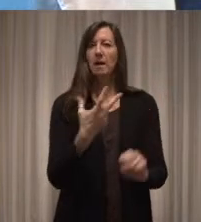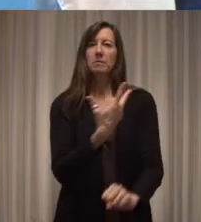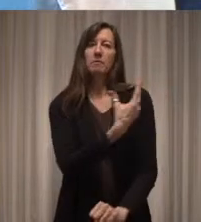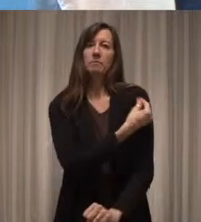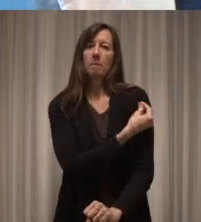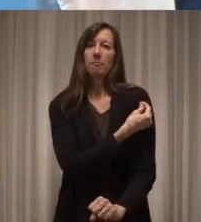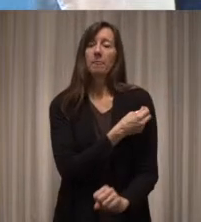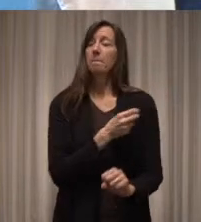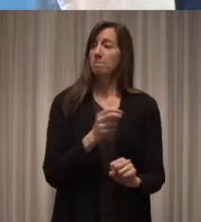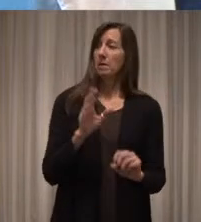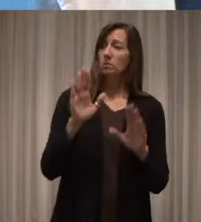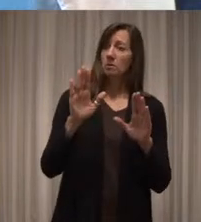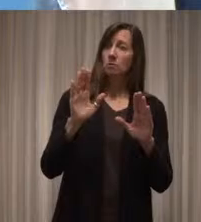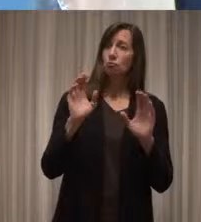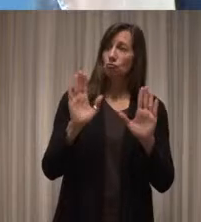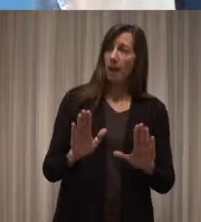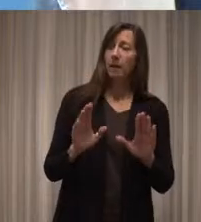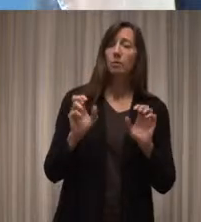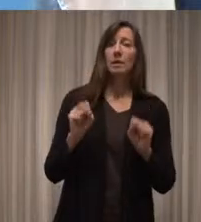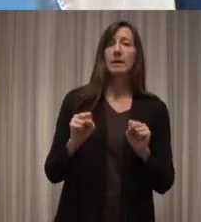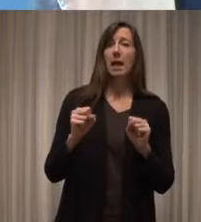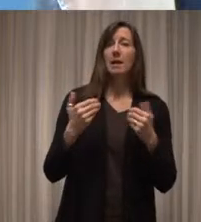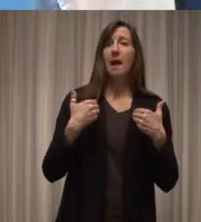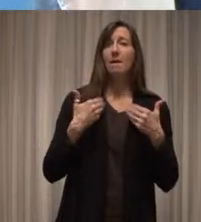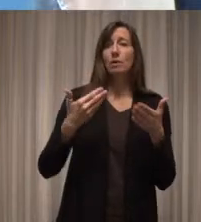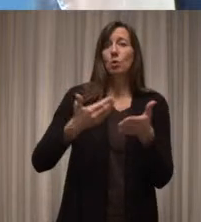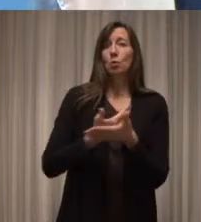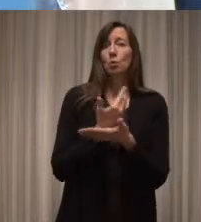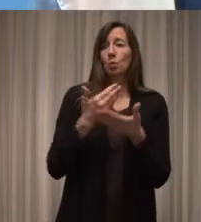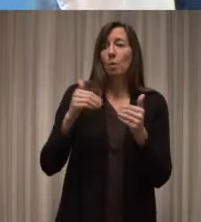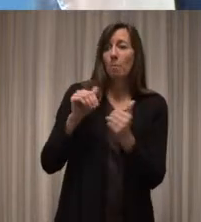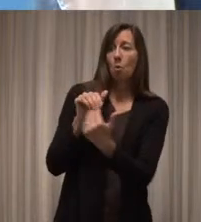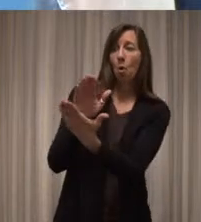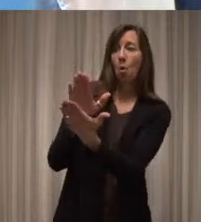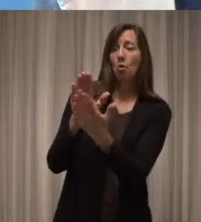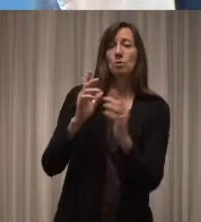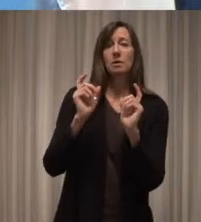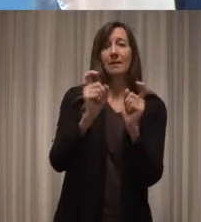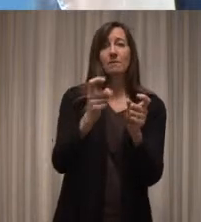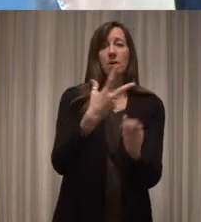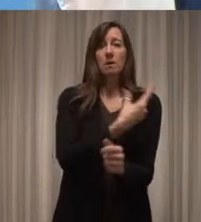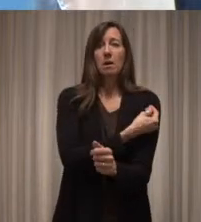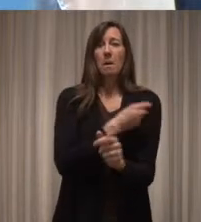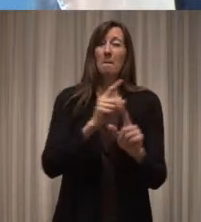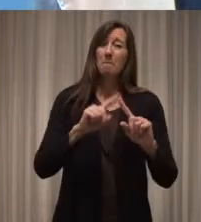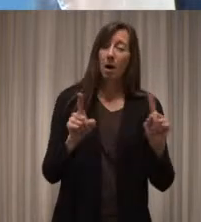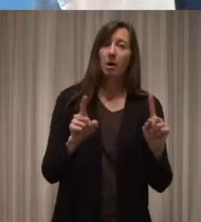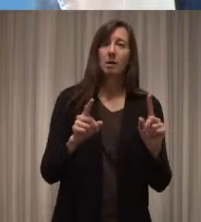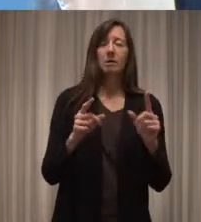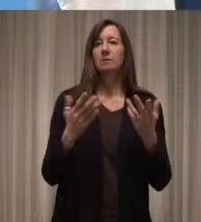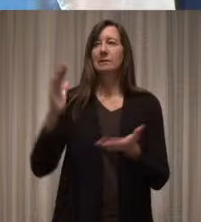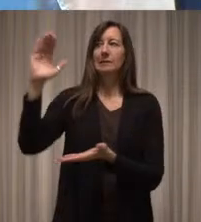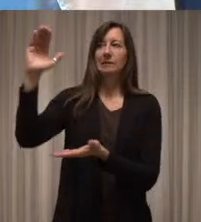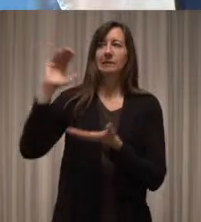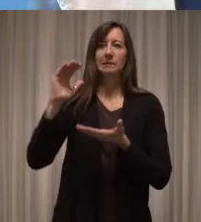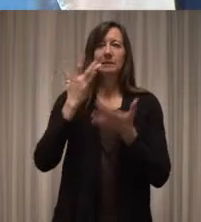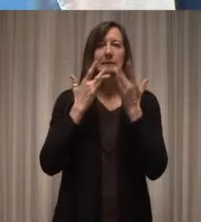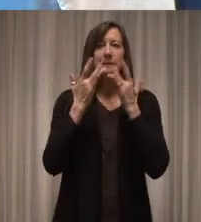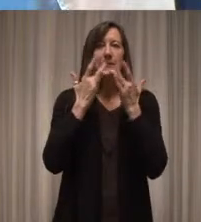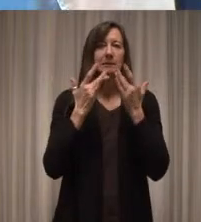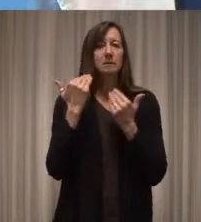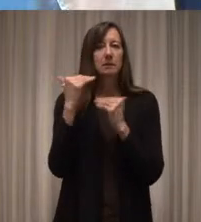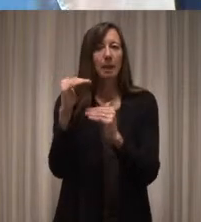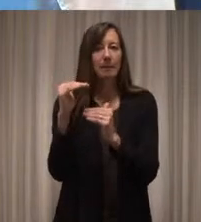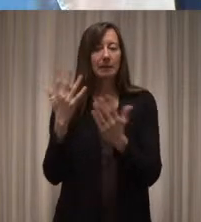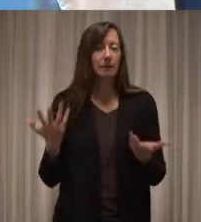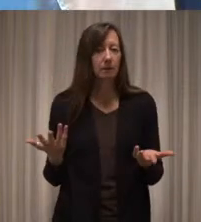us a lot more people that are eligible. So let me dive in with a few slides here, and please bear with me. I'm going to do my best to explain